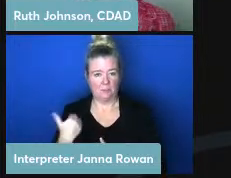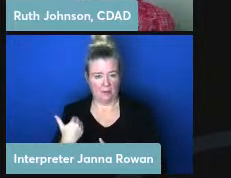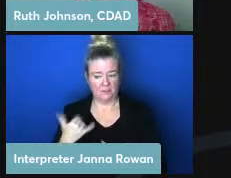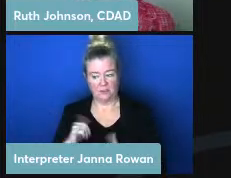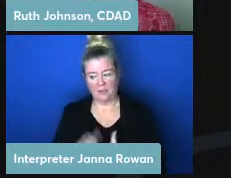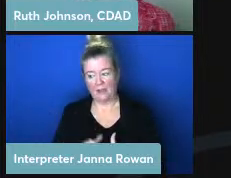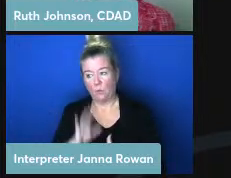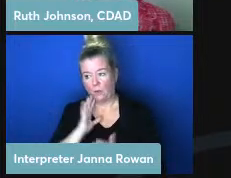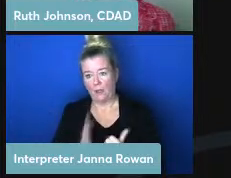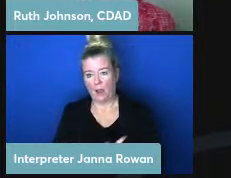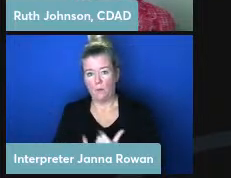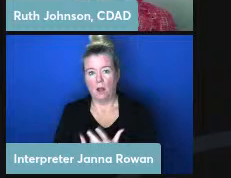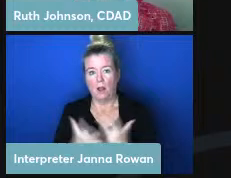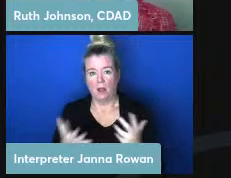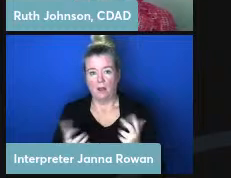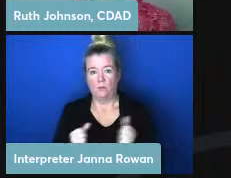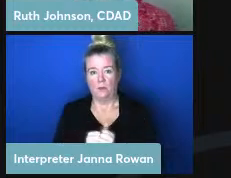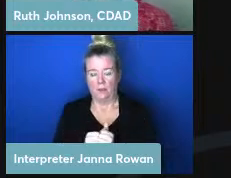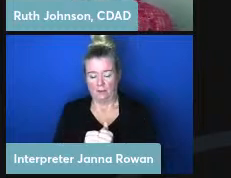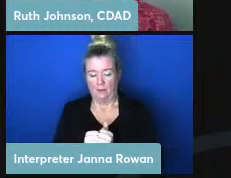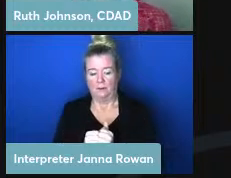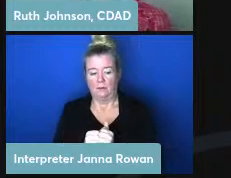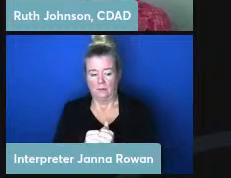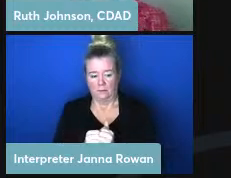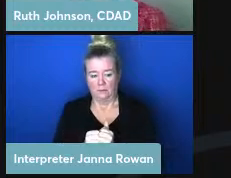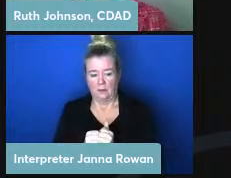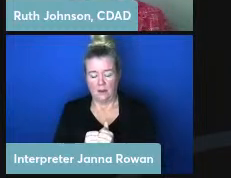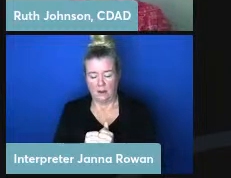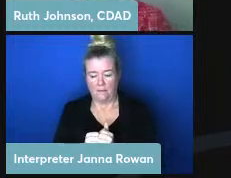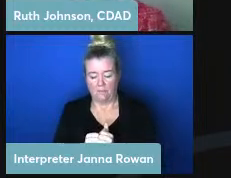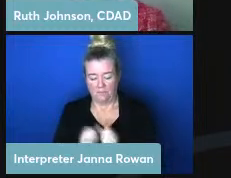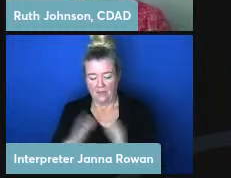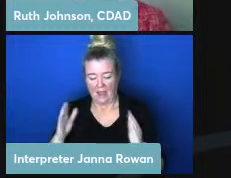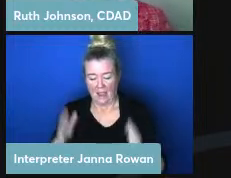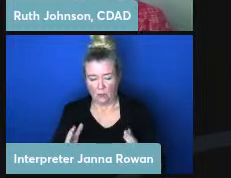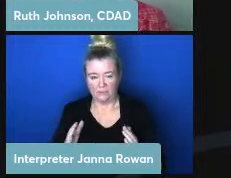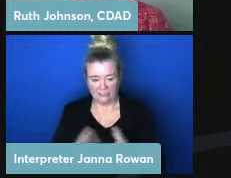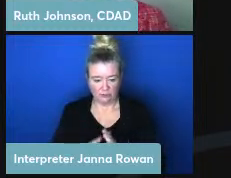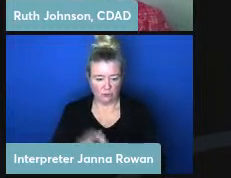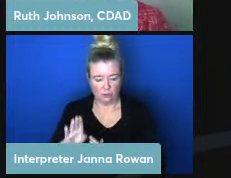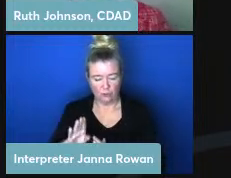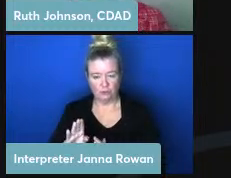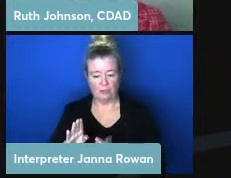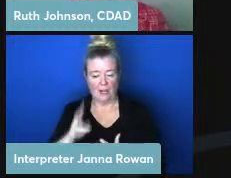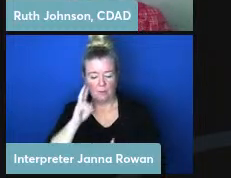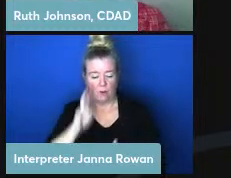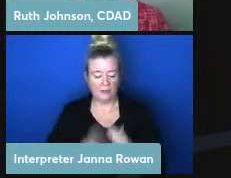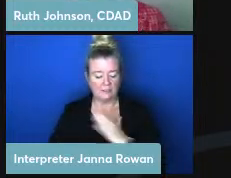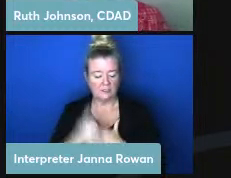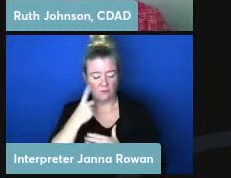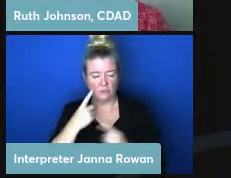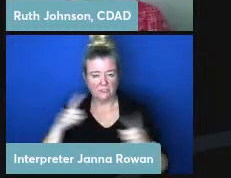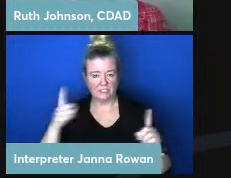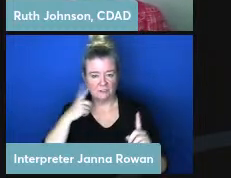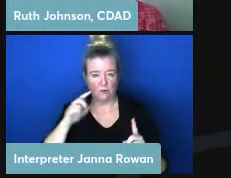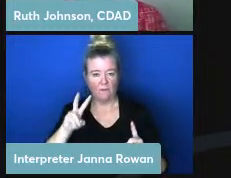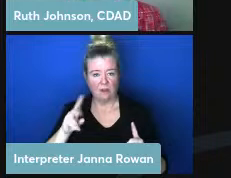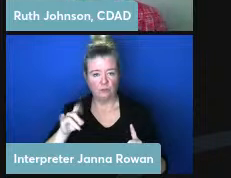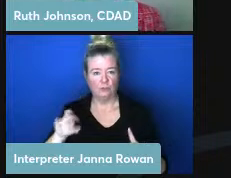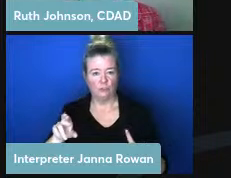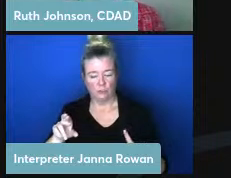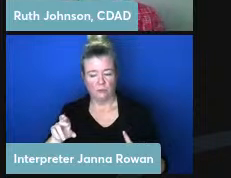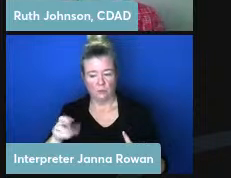going to help in terms of housing search and the prospects for success for voucher